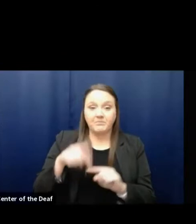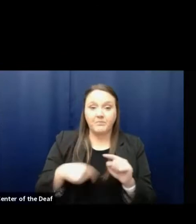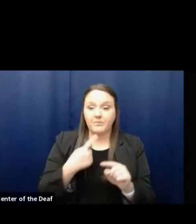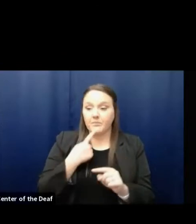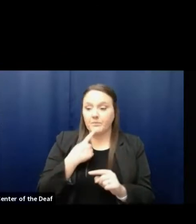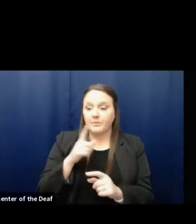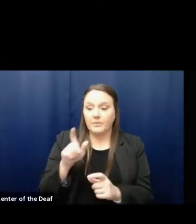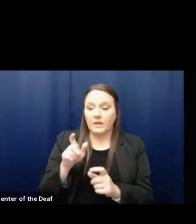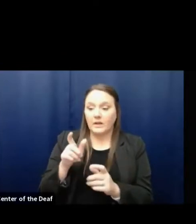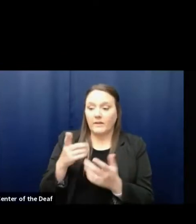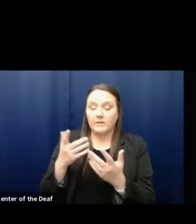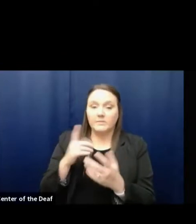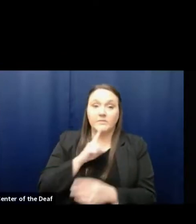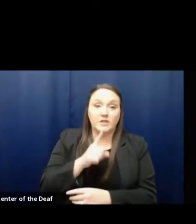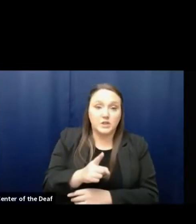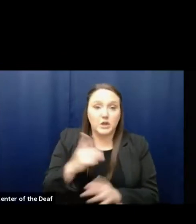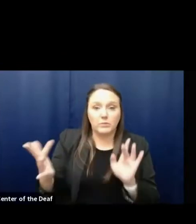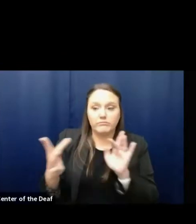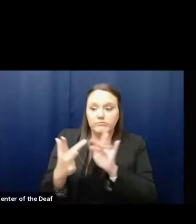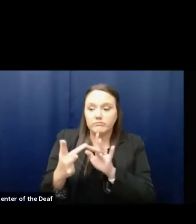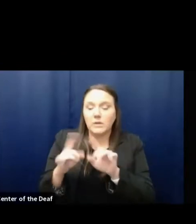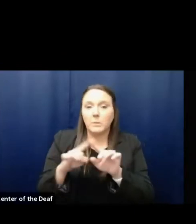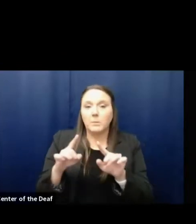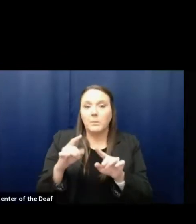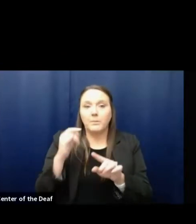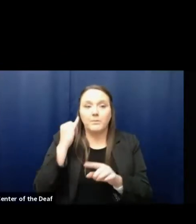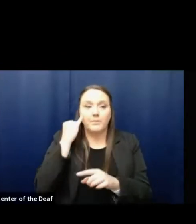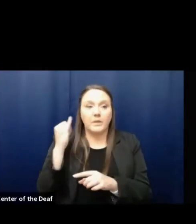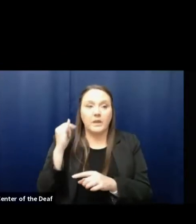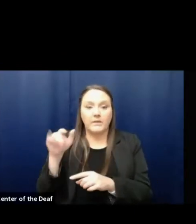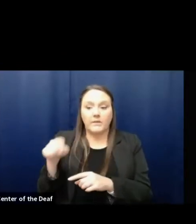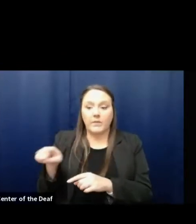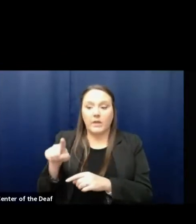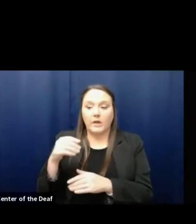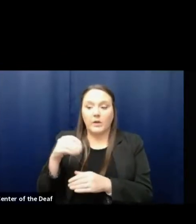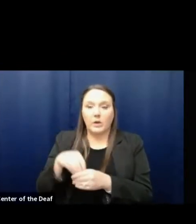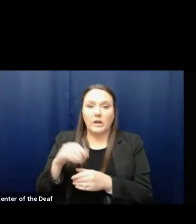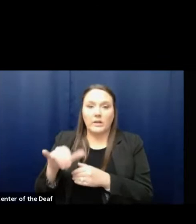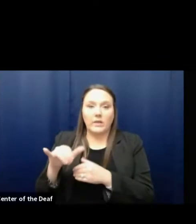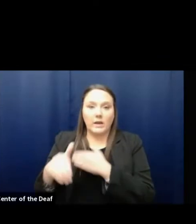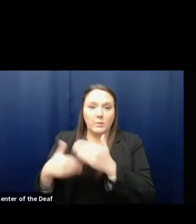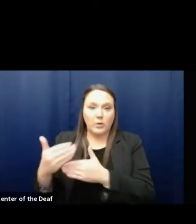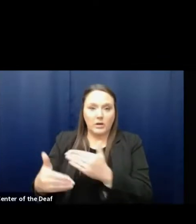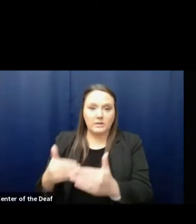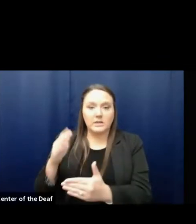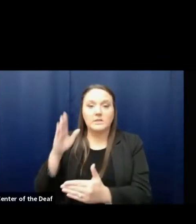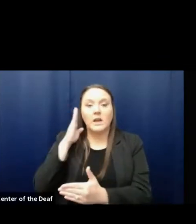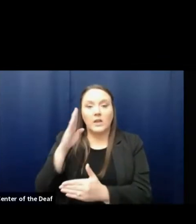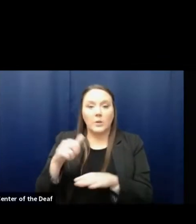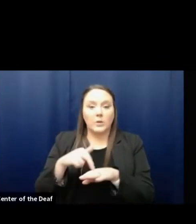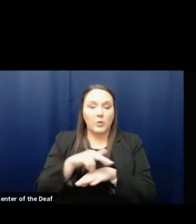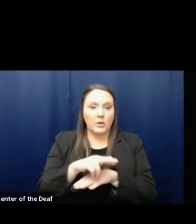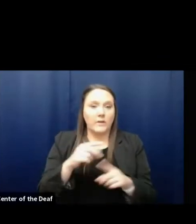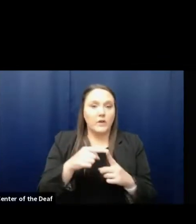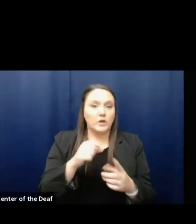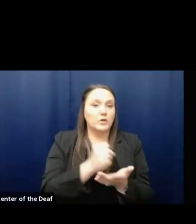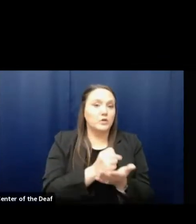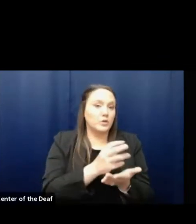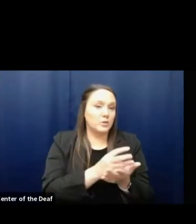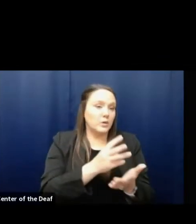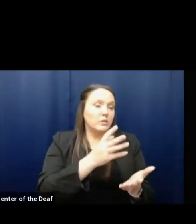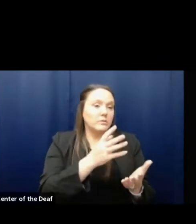those individuals, but if they're in that process and would have those needs, they would be referred to our social services team for additional